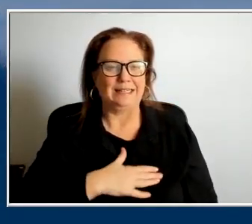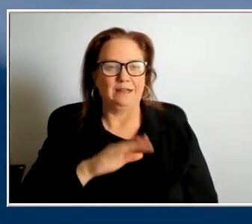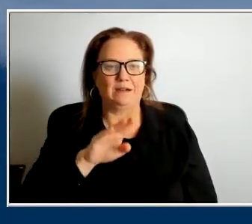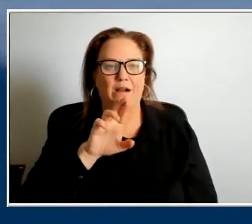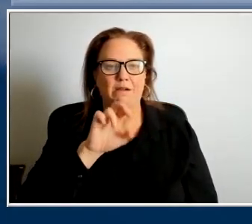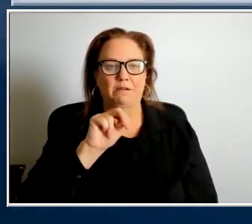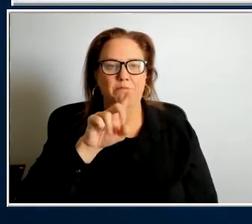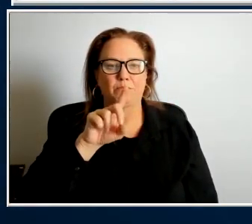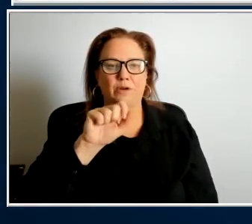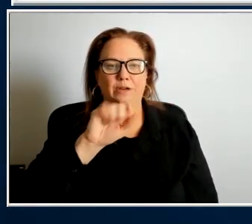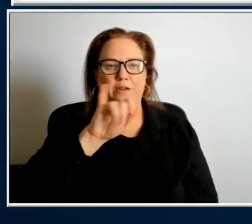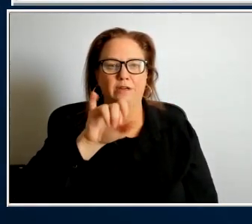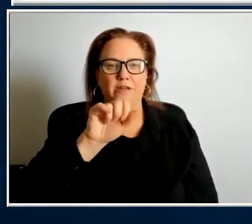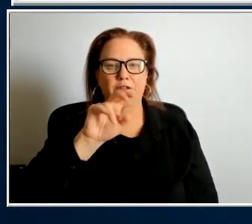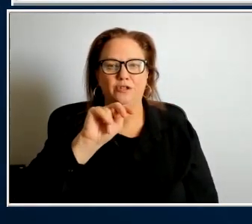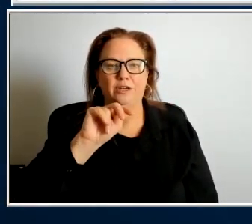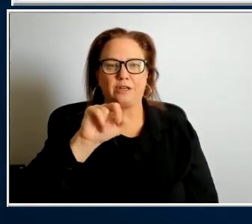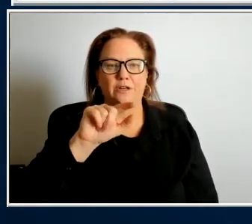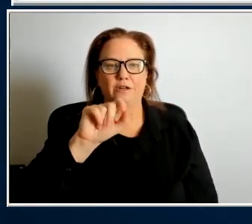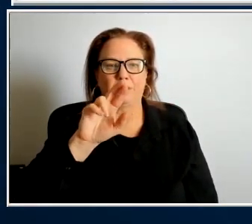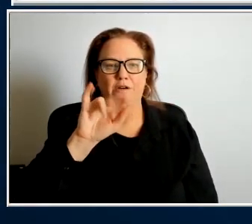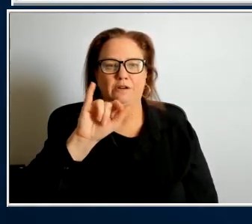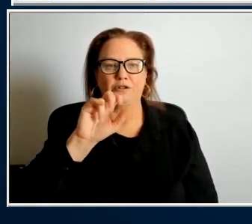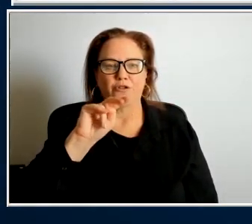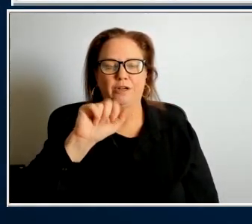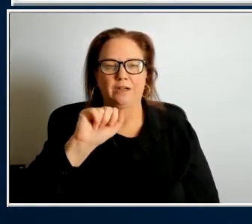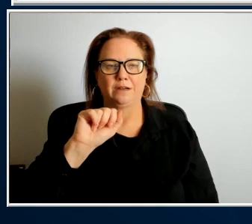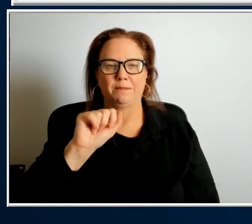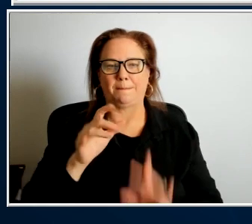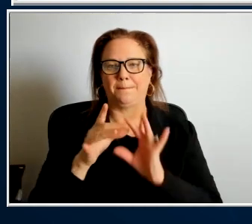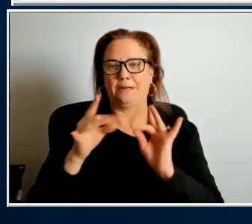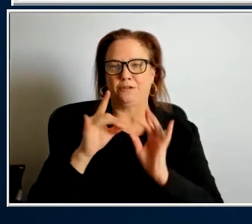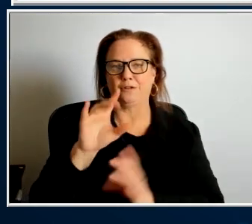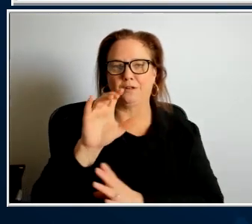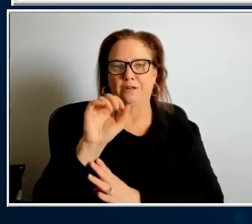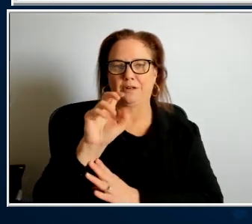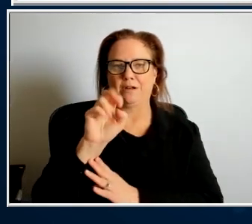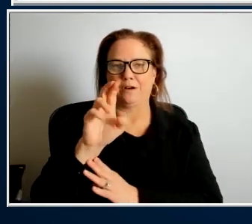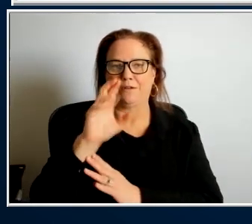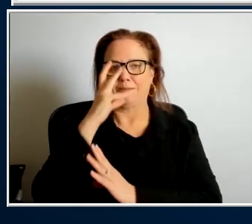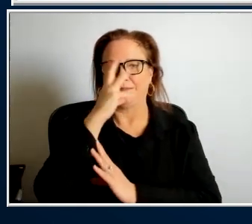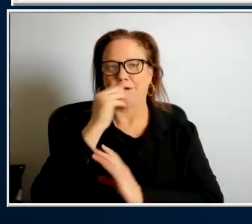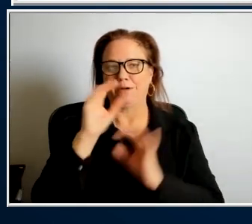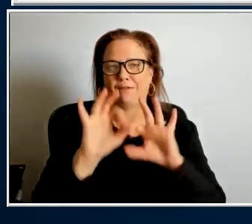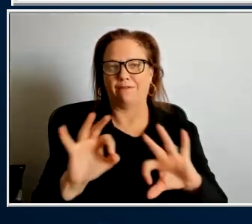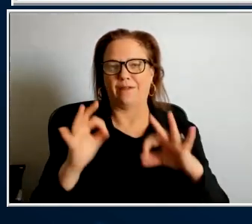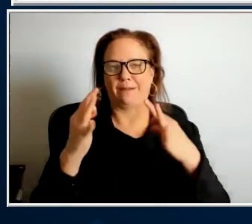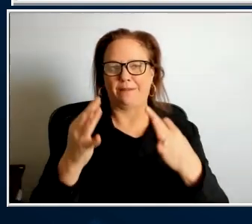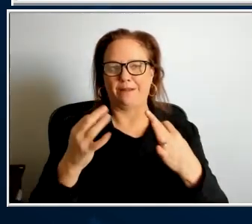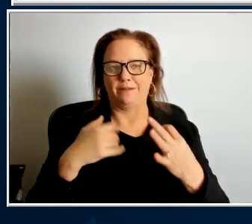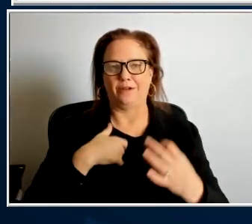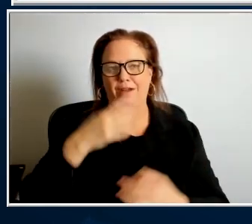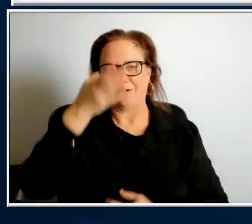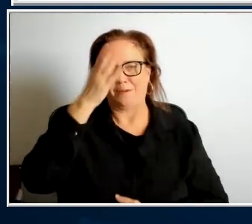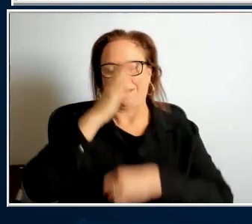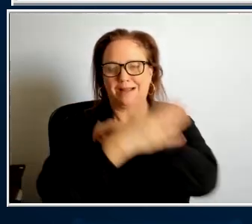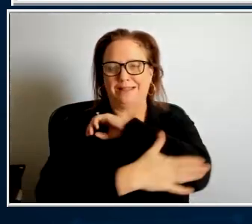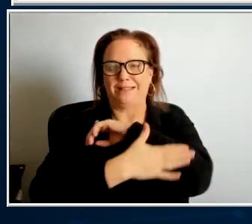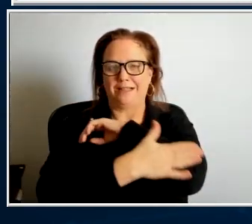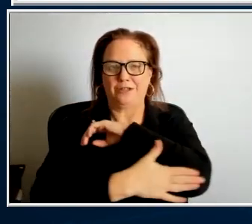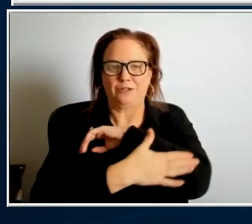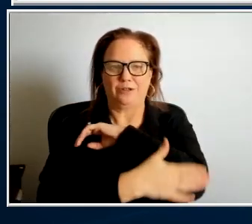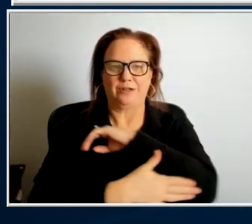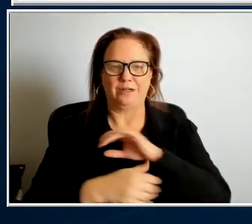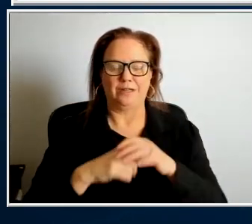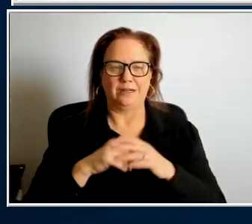Jean, and Georgianne, among others. Conor just mentioning what a beautiful, beautiful family you have from God's country. So just wanted to